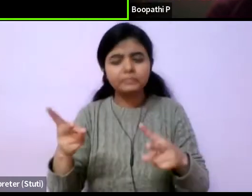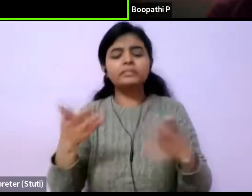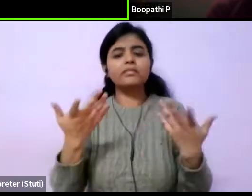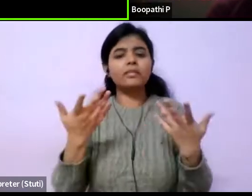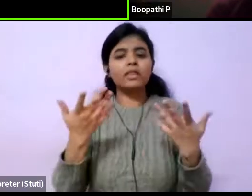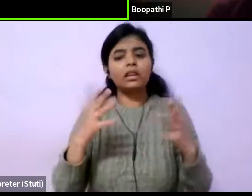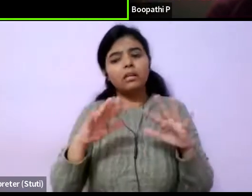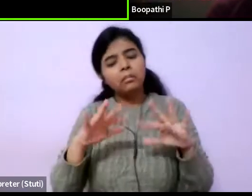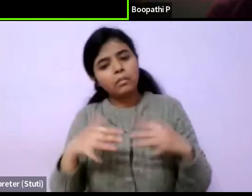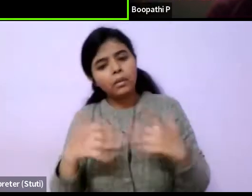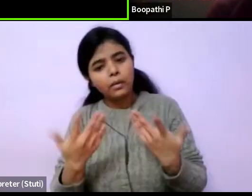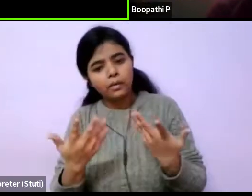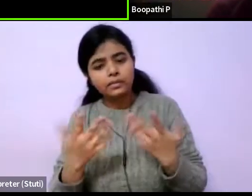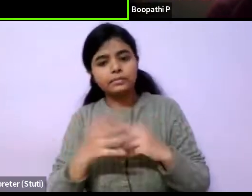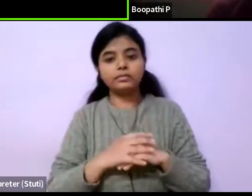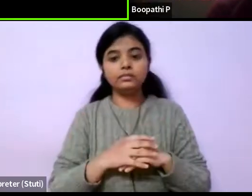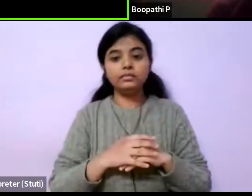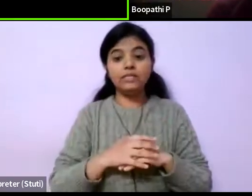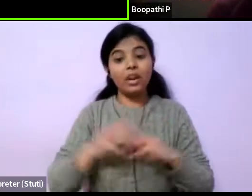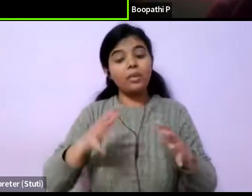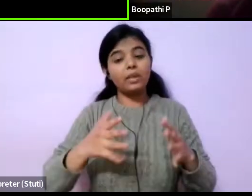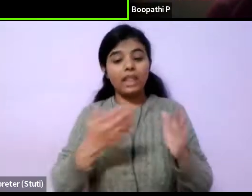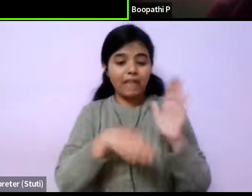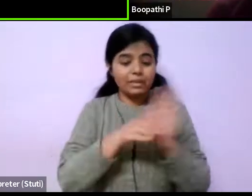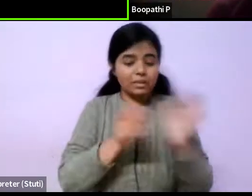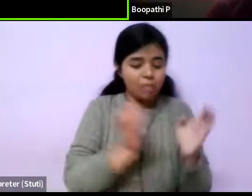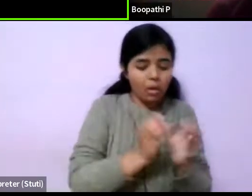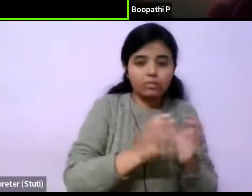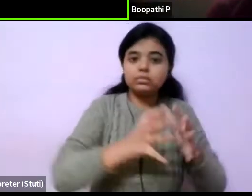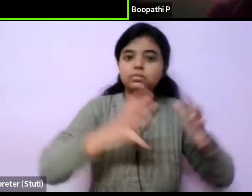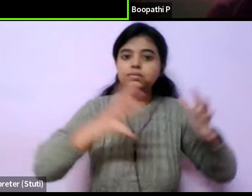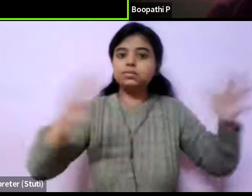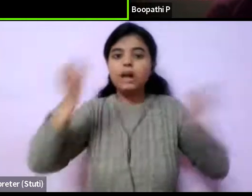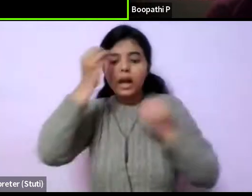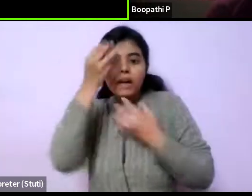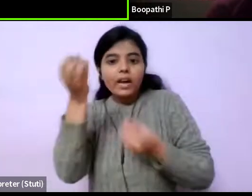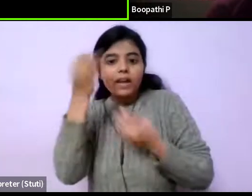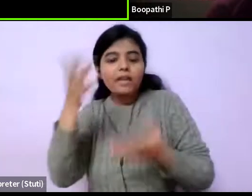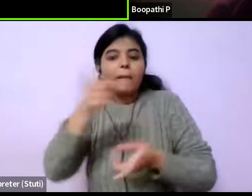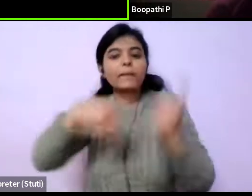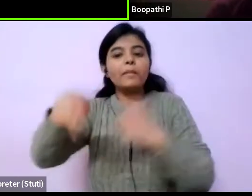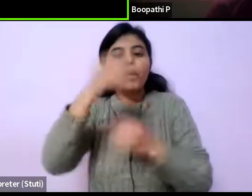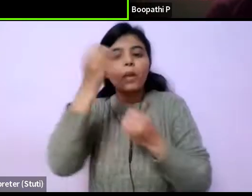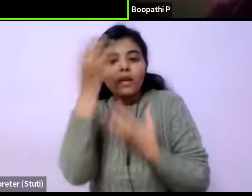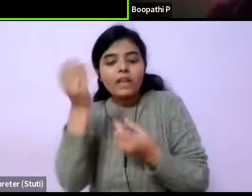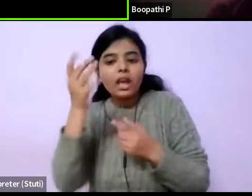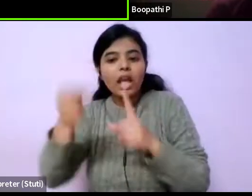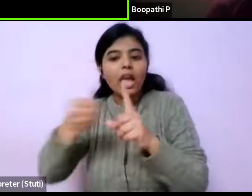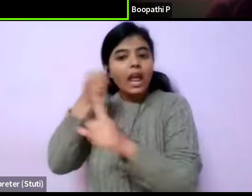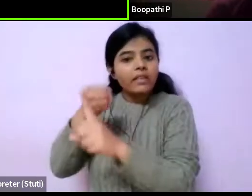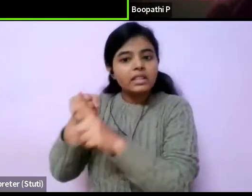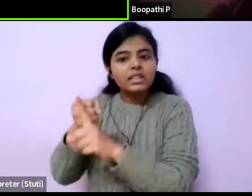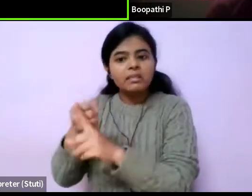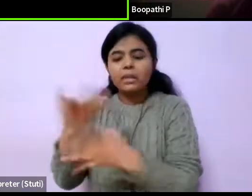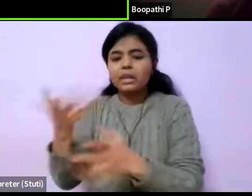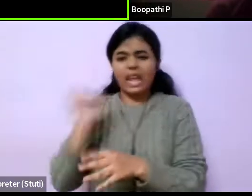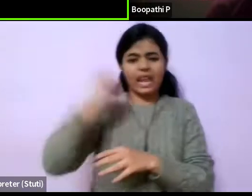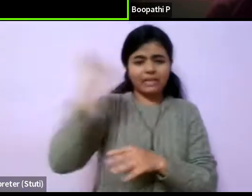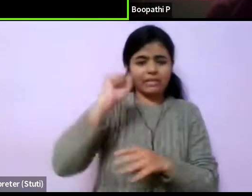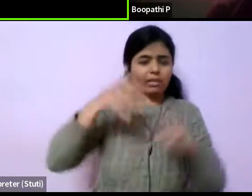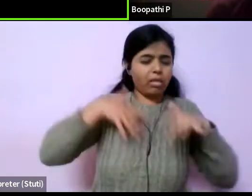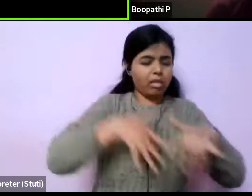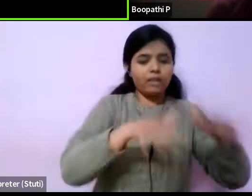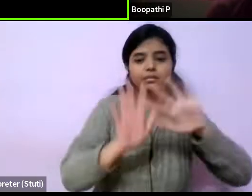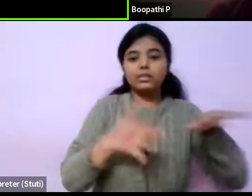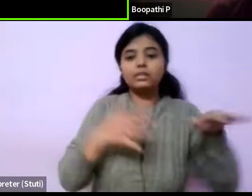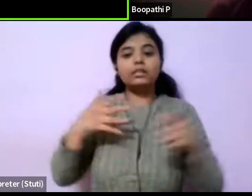doing it at a larger level of only awareness generation and advocacy, and not doing activism, which is more